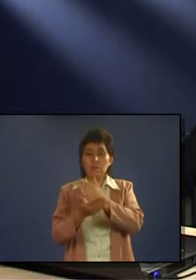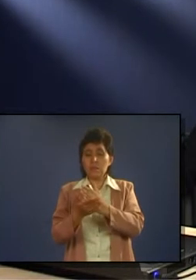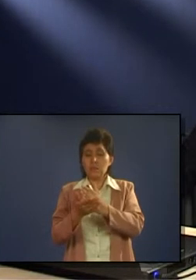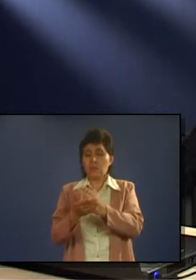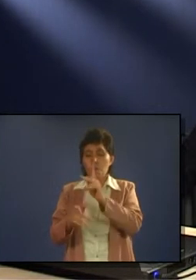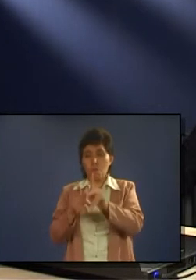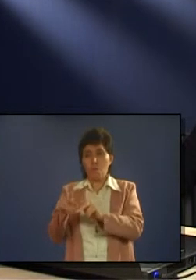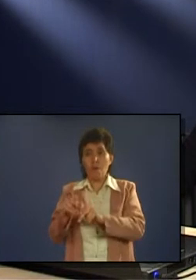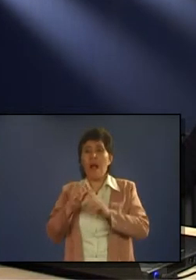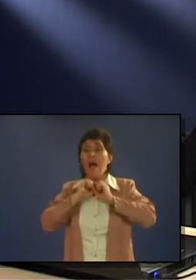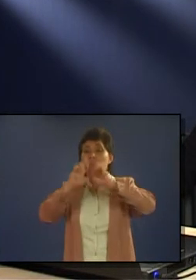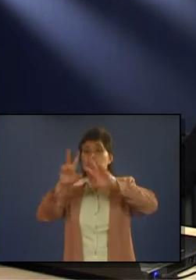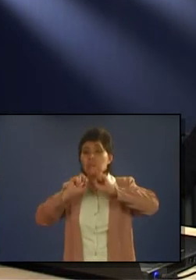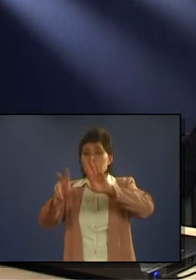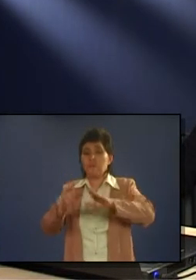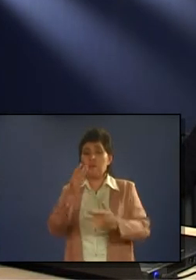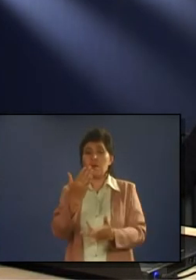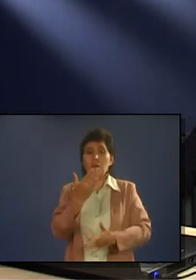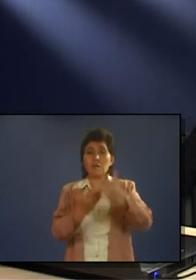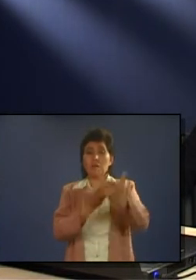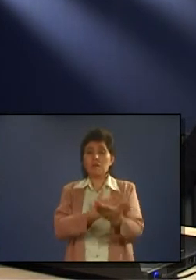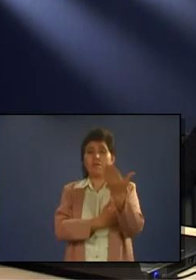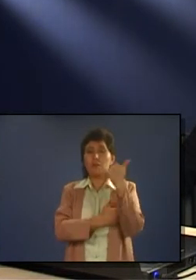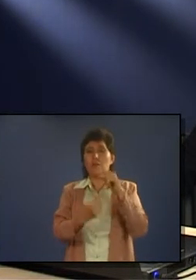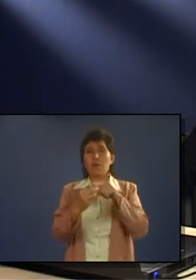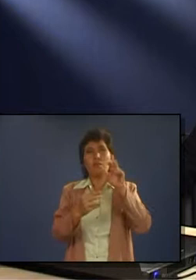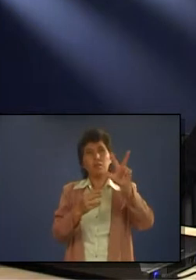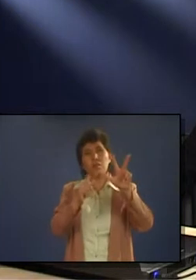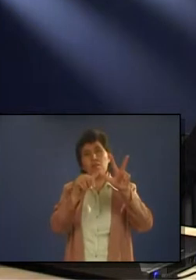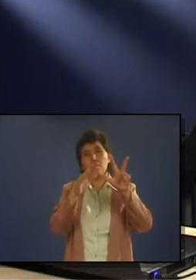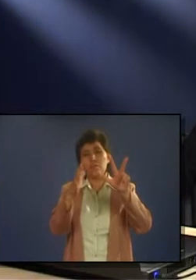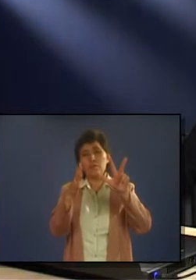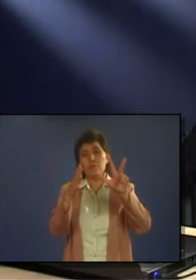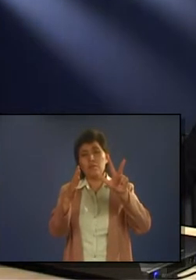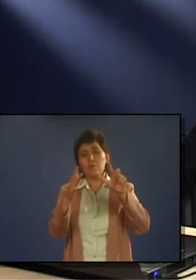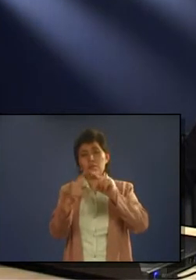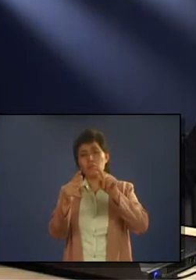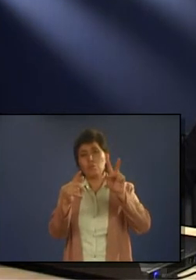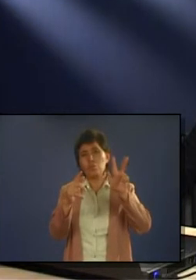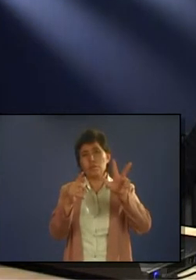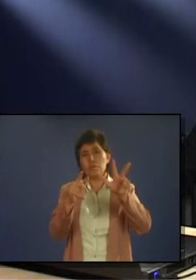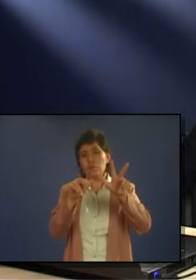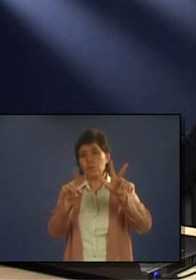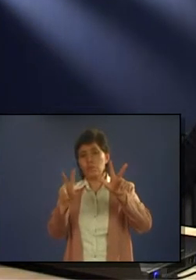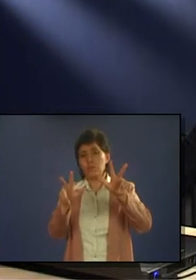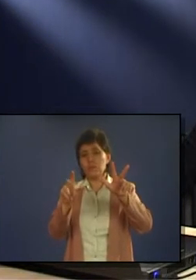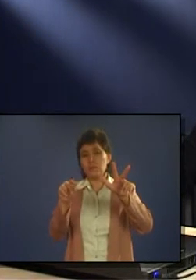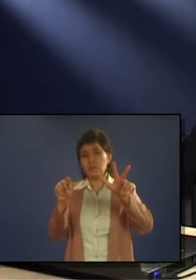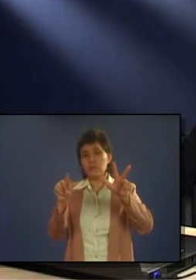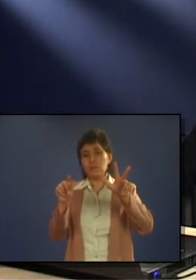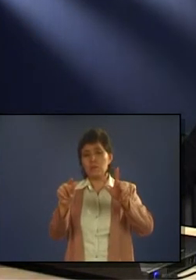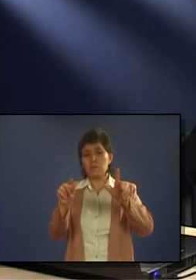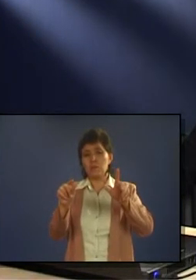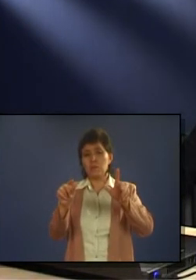The neighborhood shouted early in the morning as well, about 3:15 to 3:30. And then the